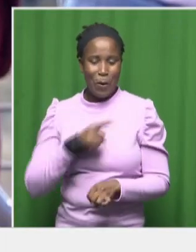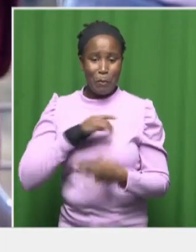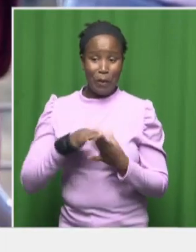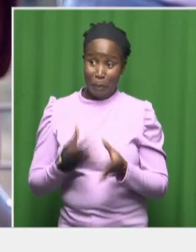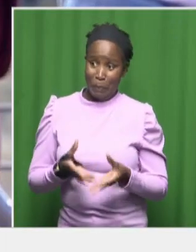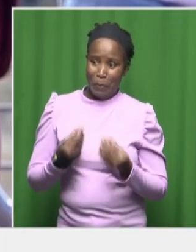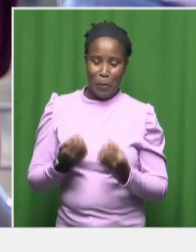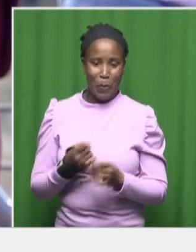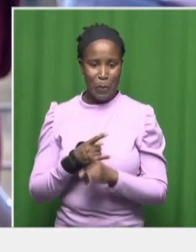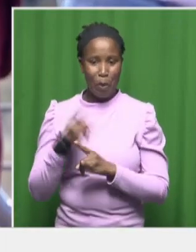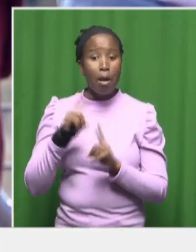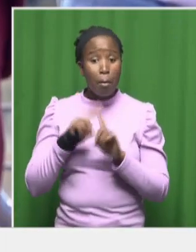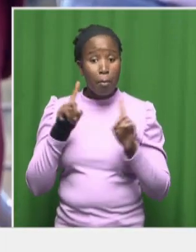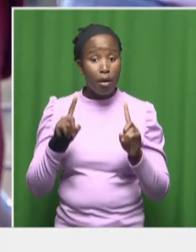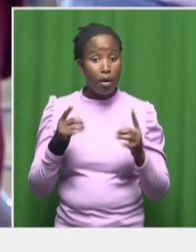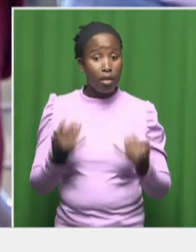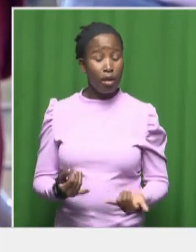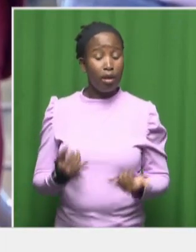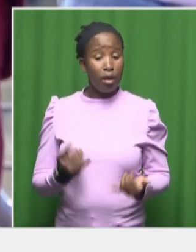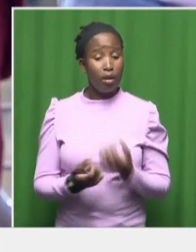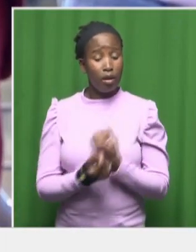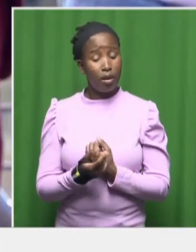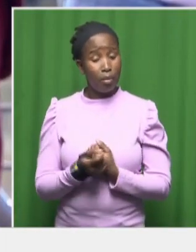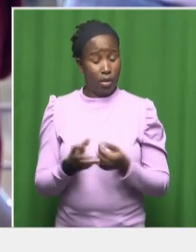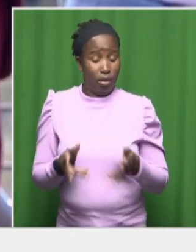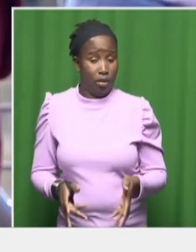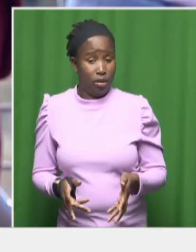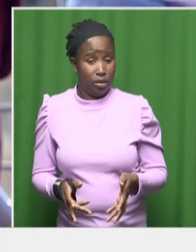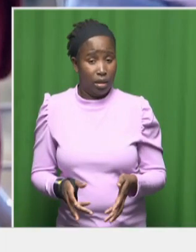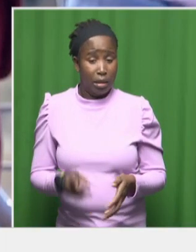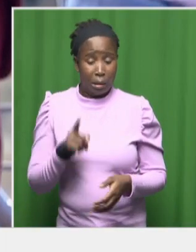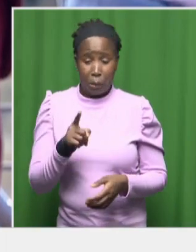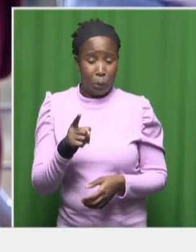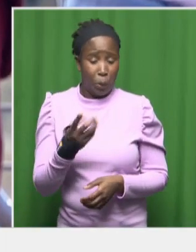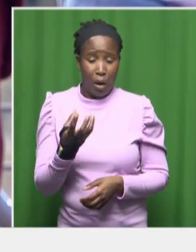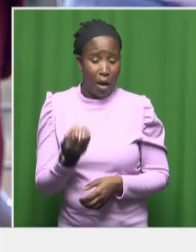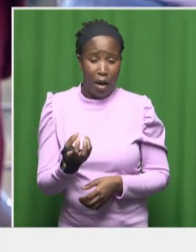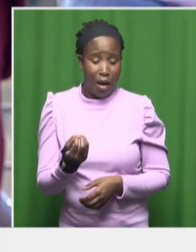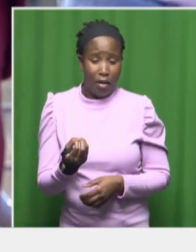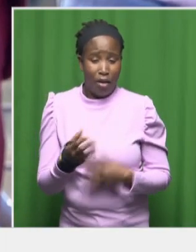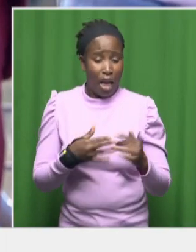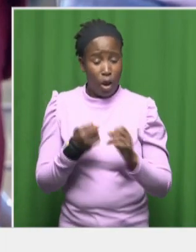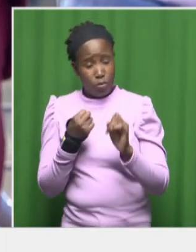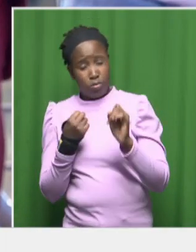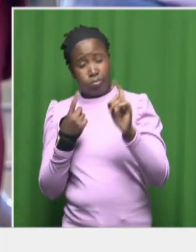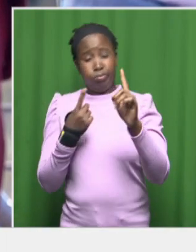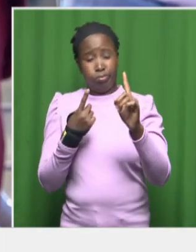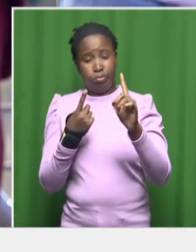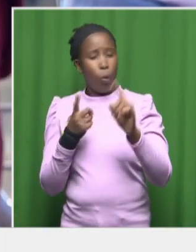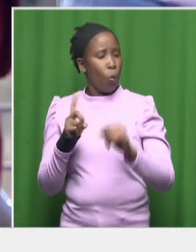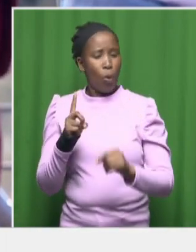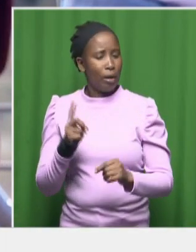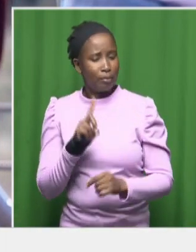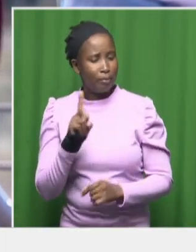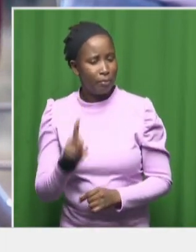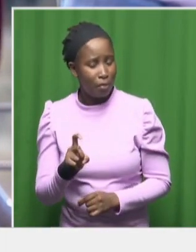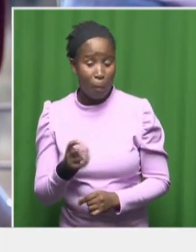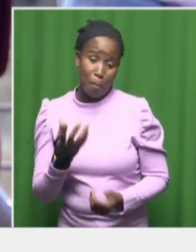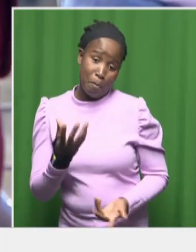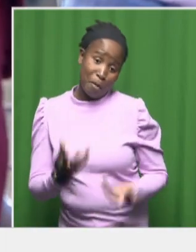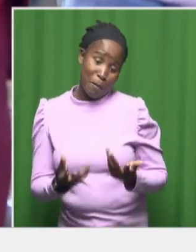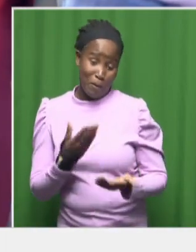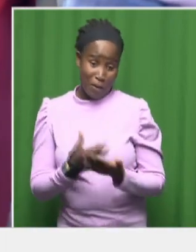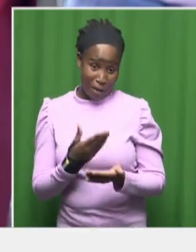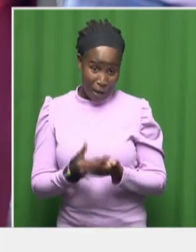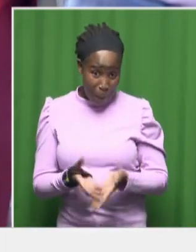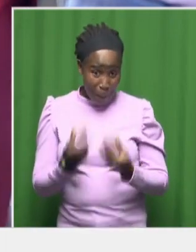going into this, are there any goals that you've set for yourself? Are we going to at least medal